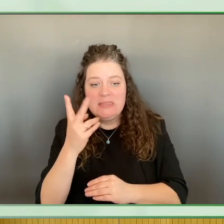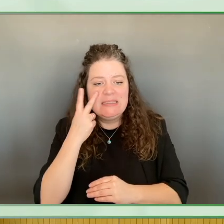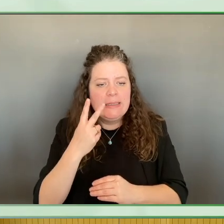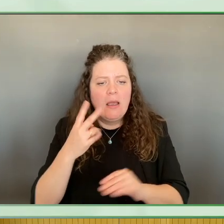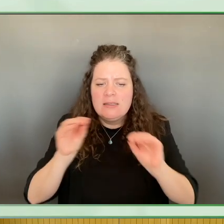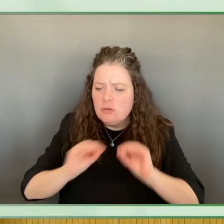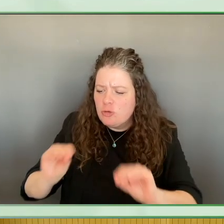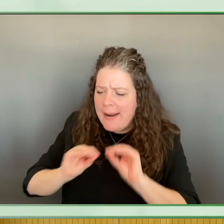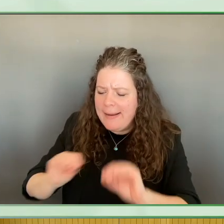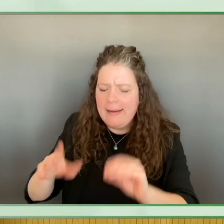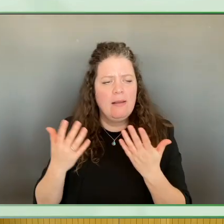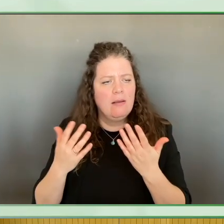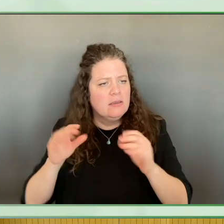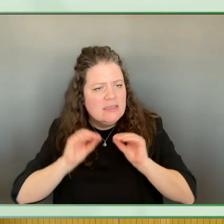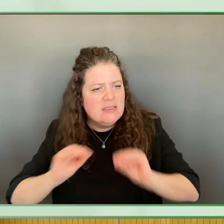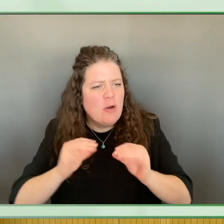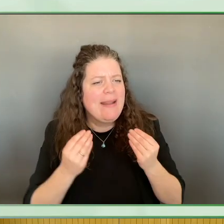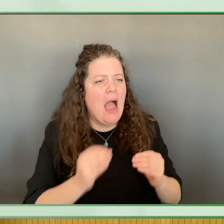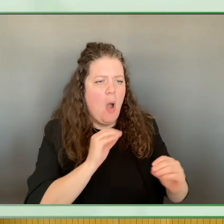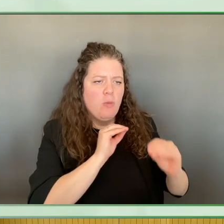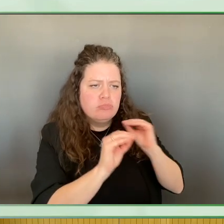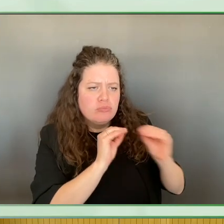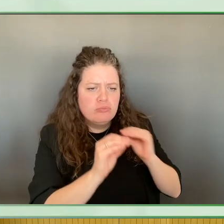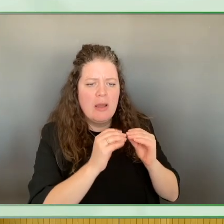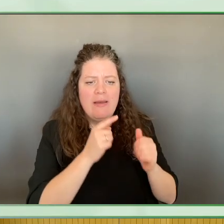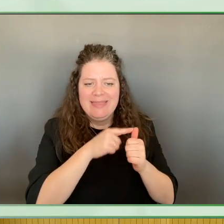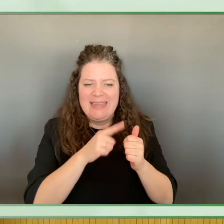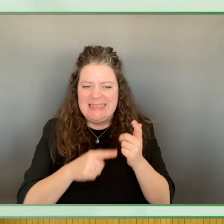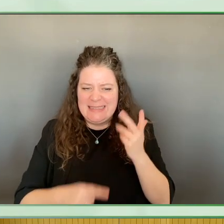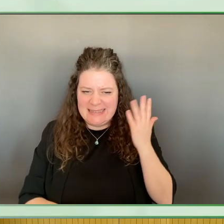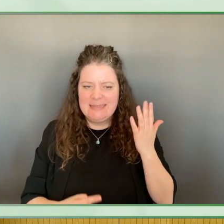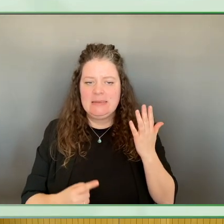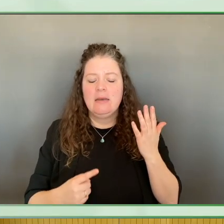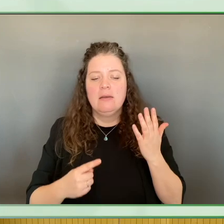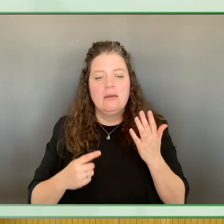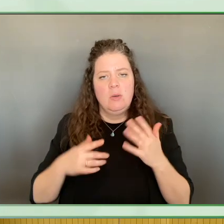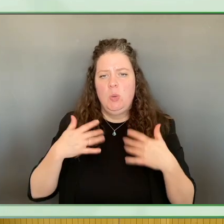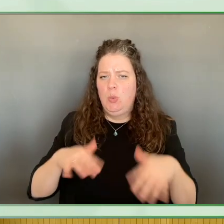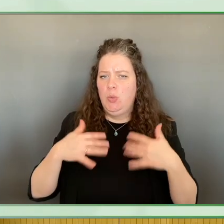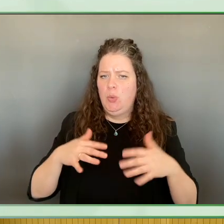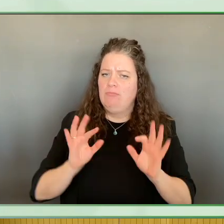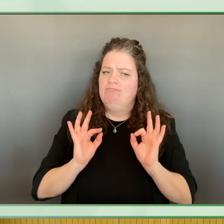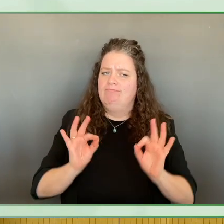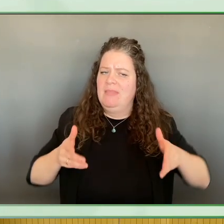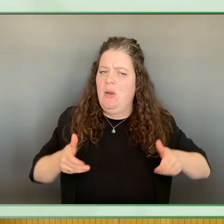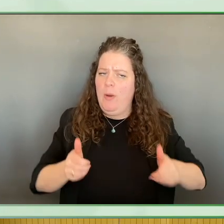unavoidable certain stuffs in reality. And it's a combination of all of this that creates a promising wheelchair innovation.